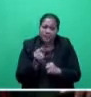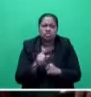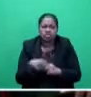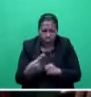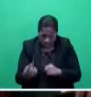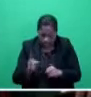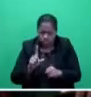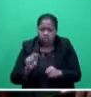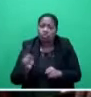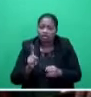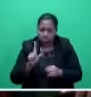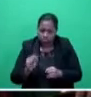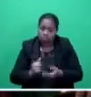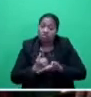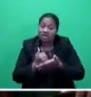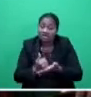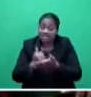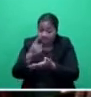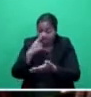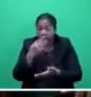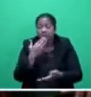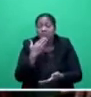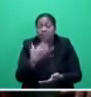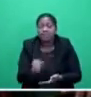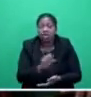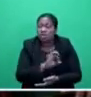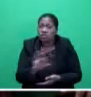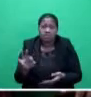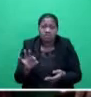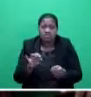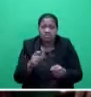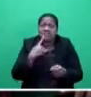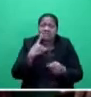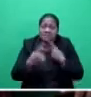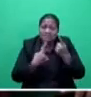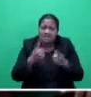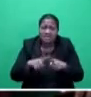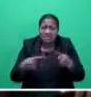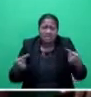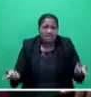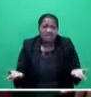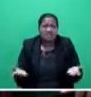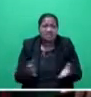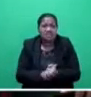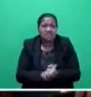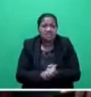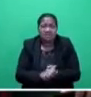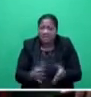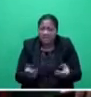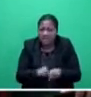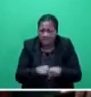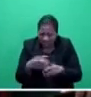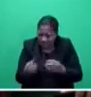what you are doing in assisting people. But please don't make statements that sound ridiculous and illogical while meeting and assisting farmers. The